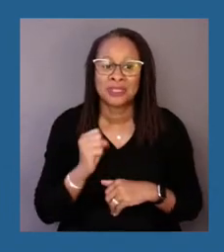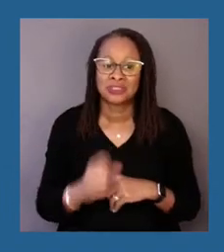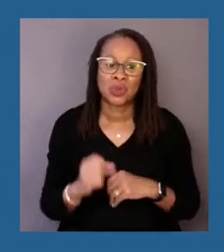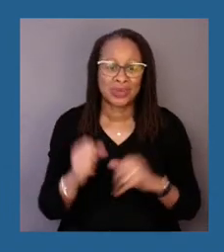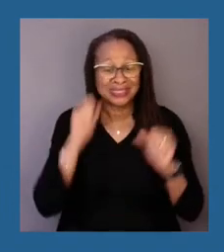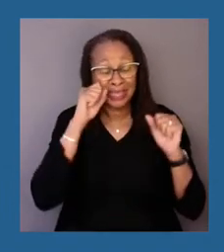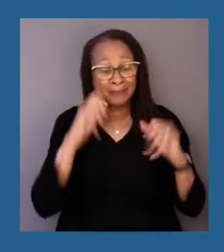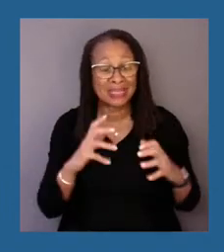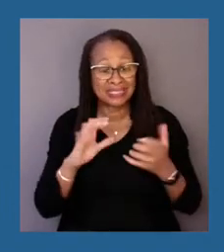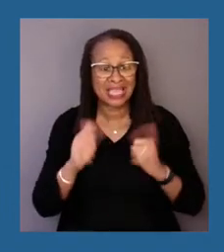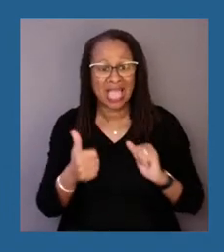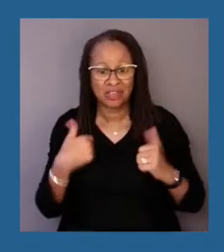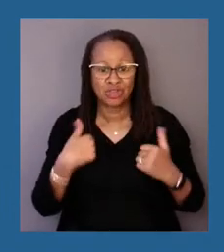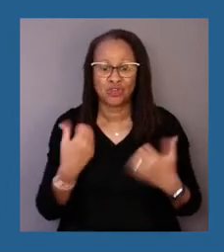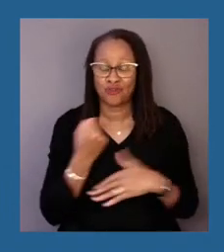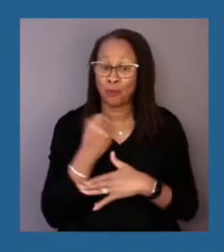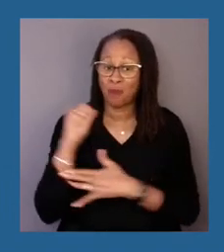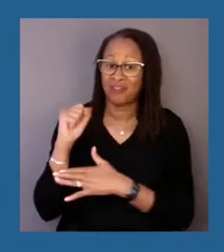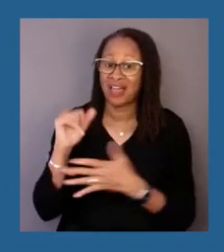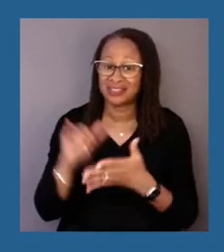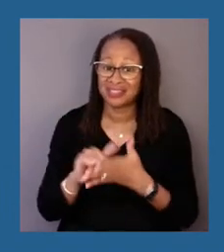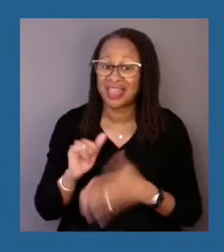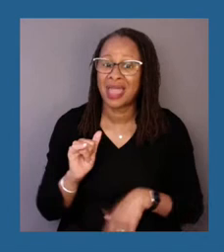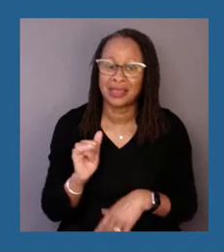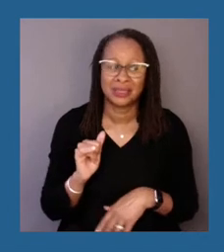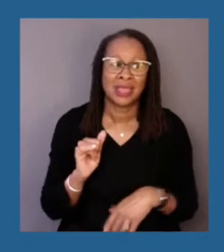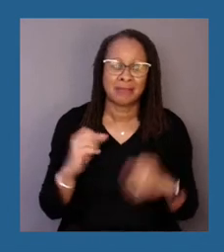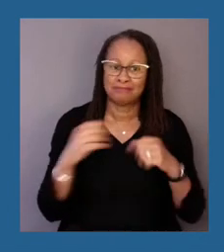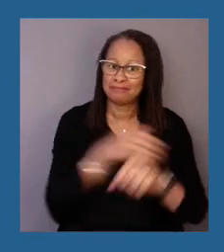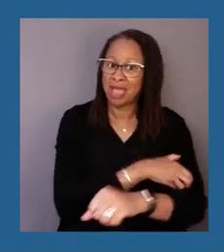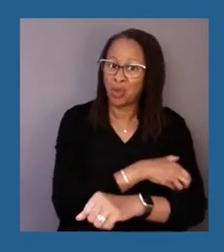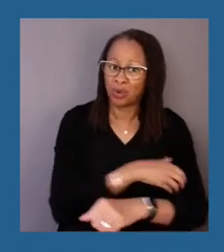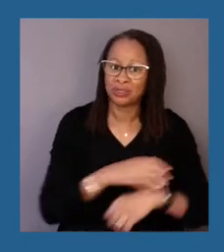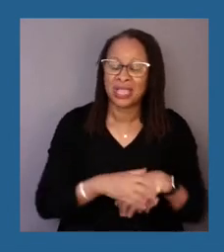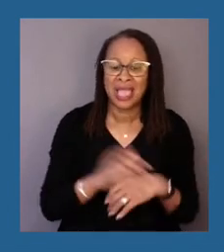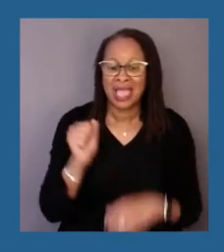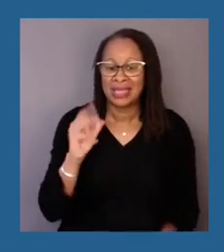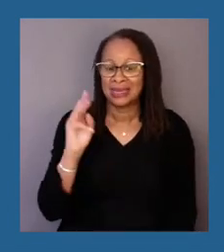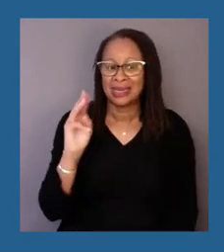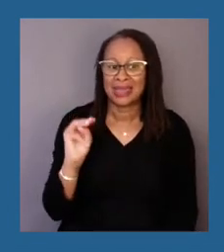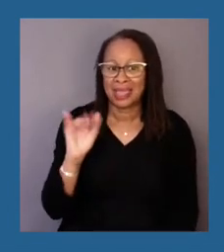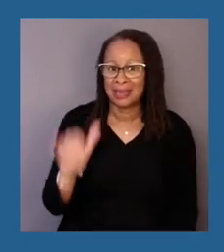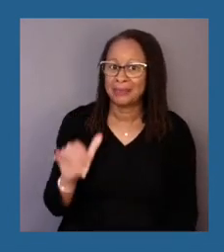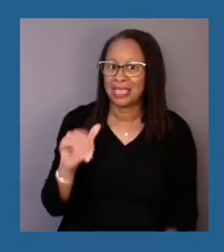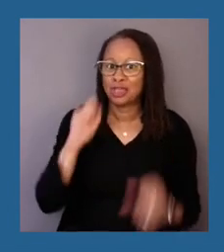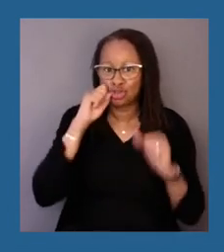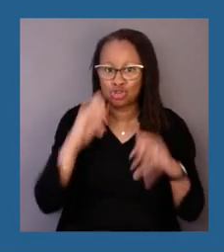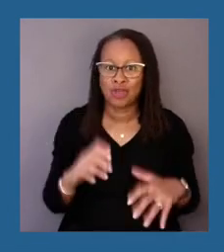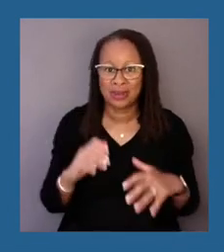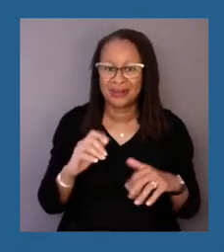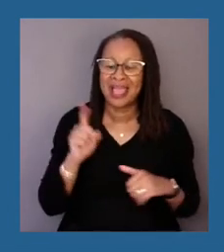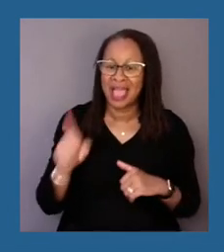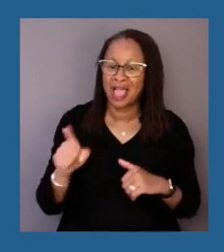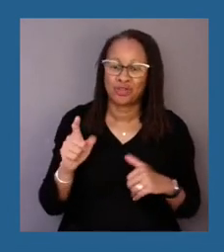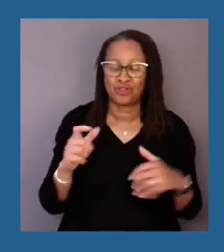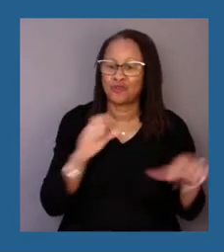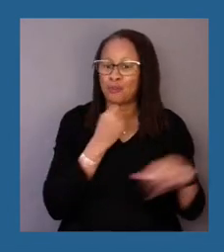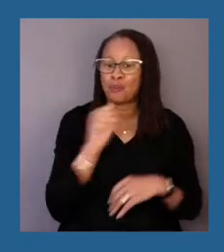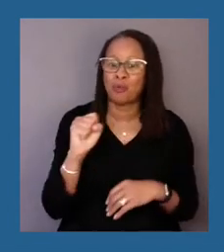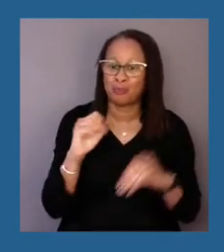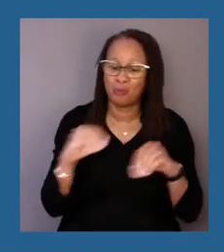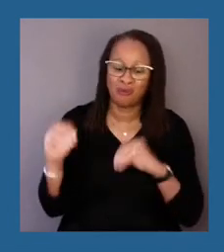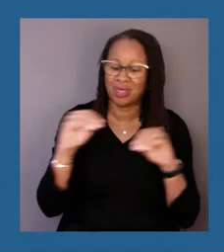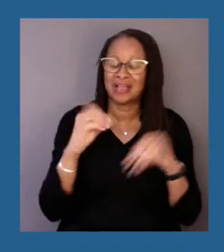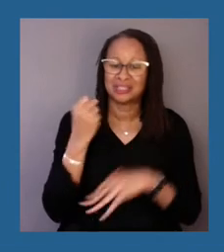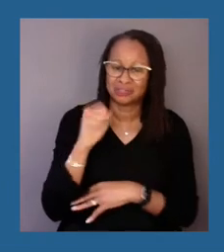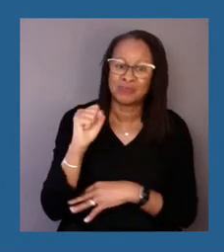how you've mobilized that traction. And Amy, incredible how you've mobilized your investigative skills. I'm so glad you got